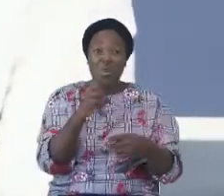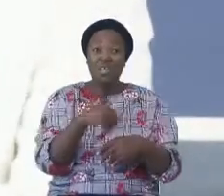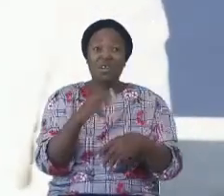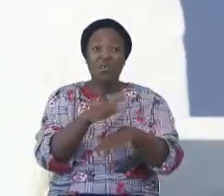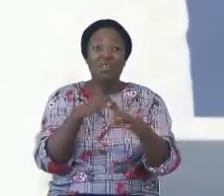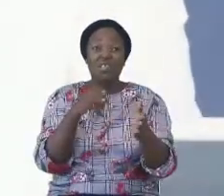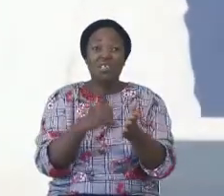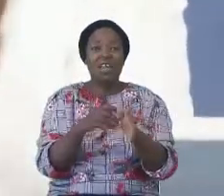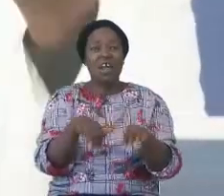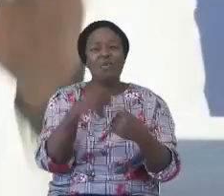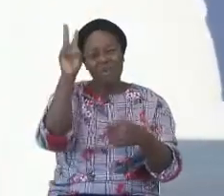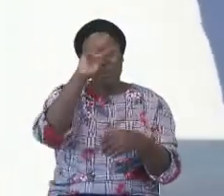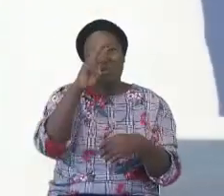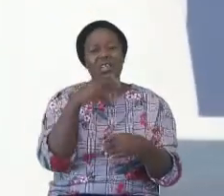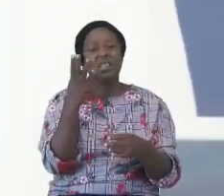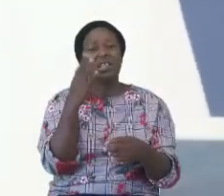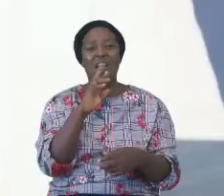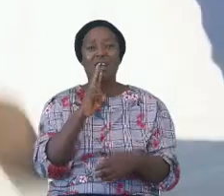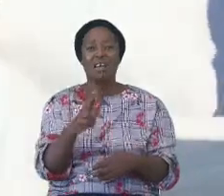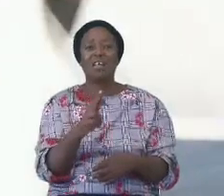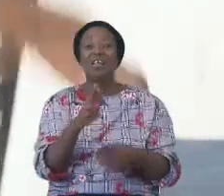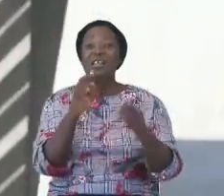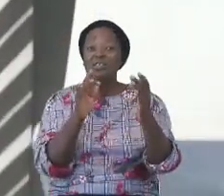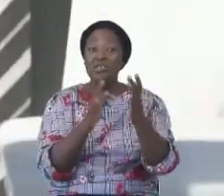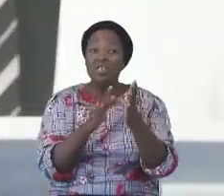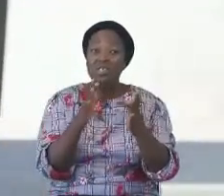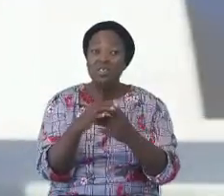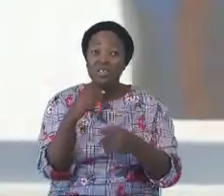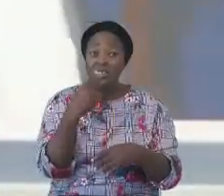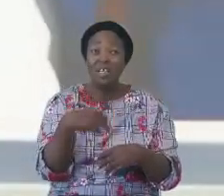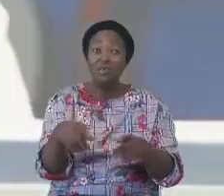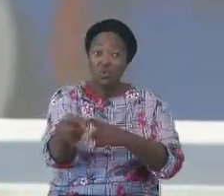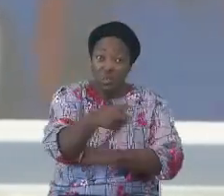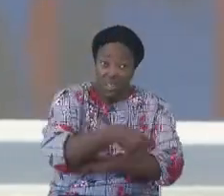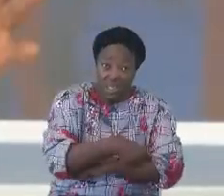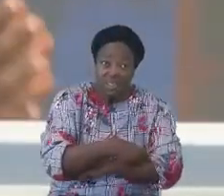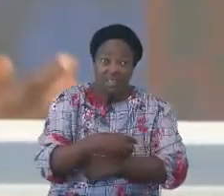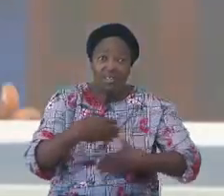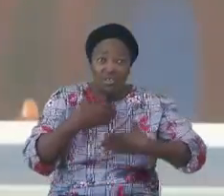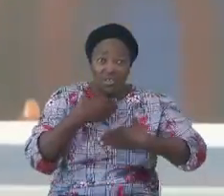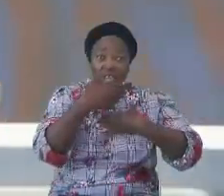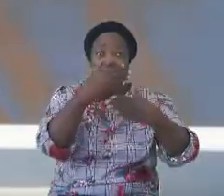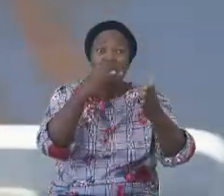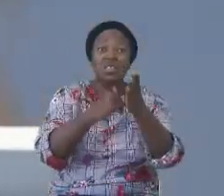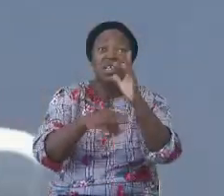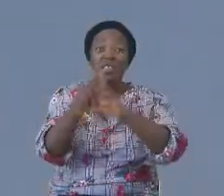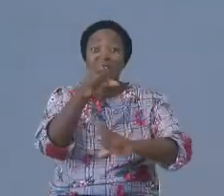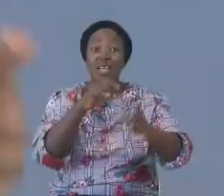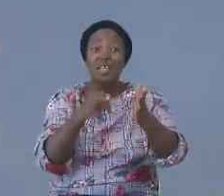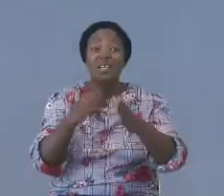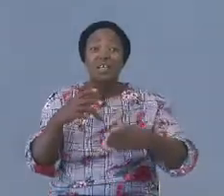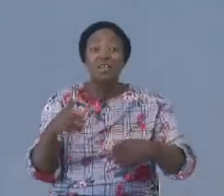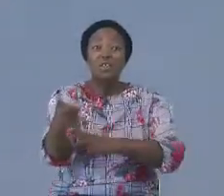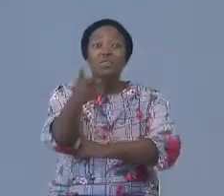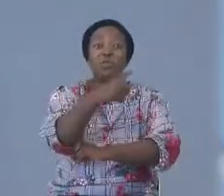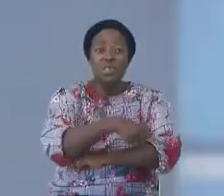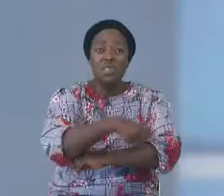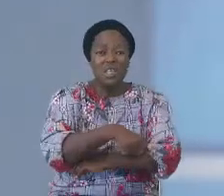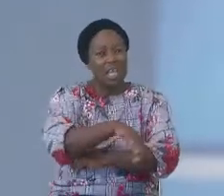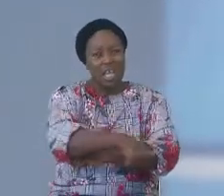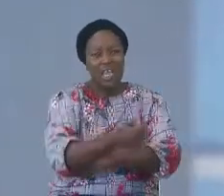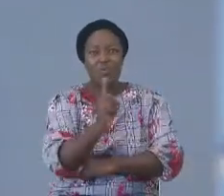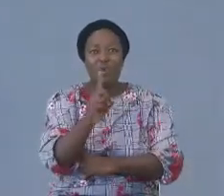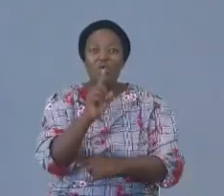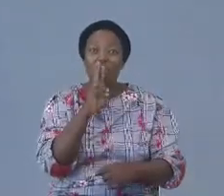he went, you know, so what they mentioned. How ignorant. Jesus said today. Somebody help